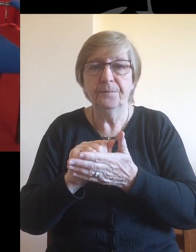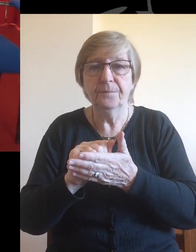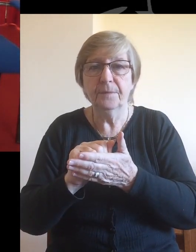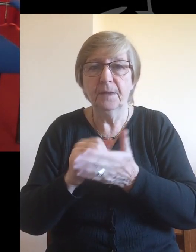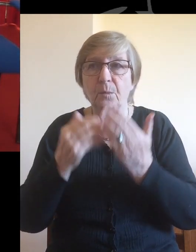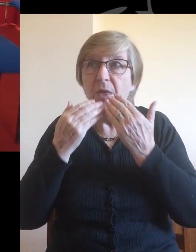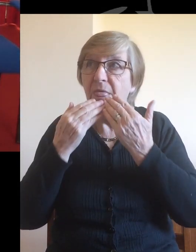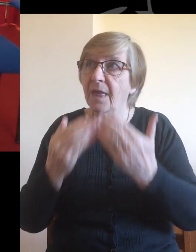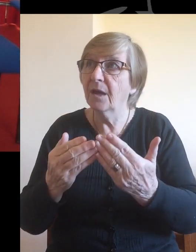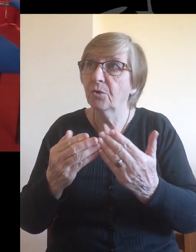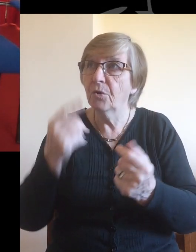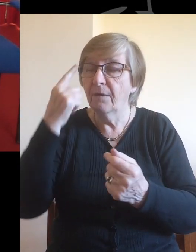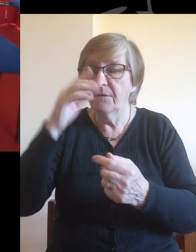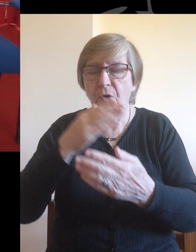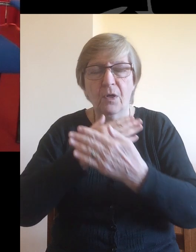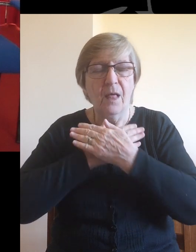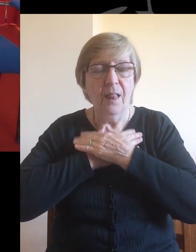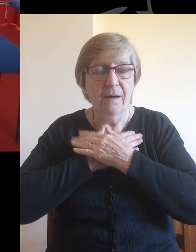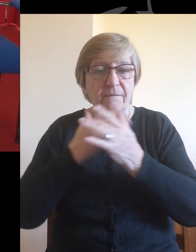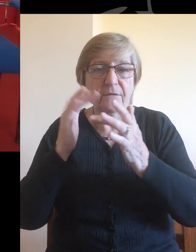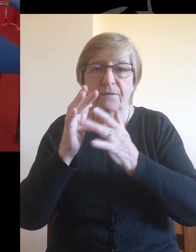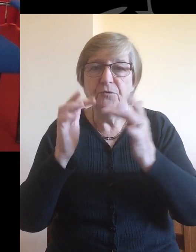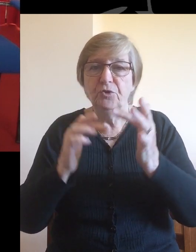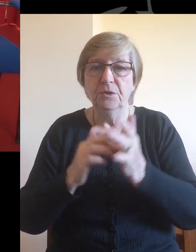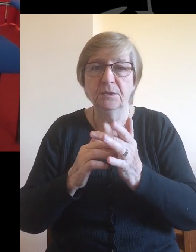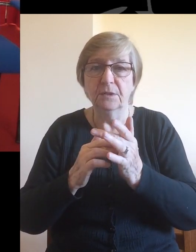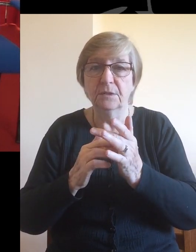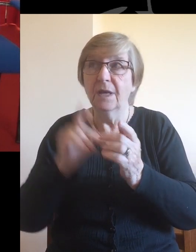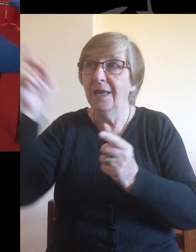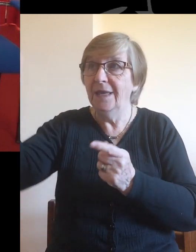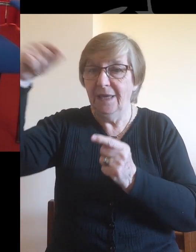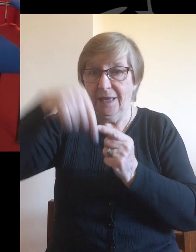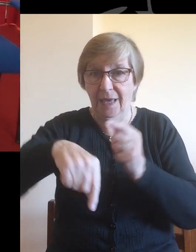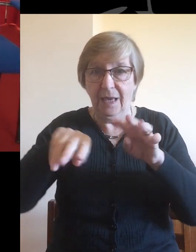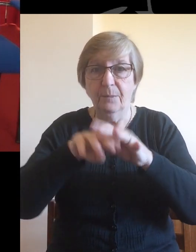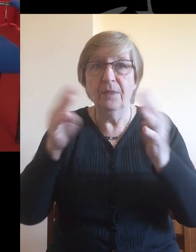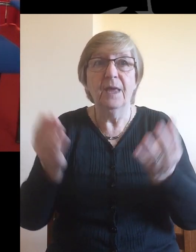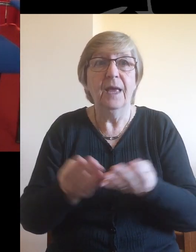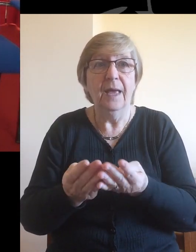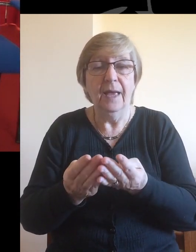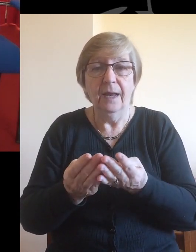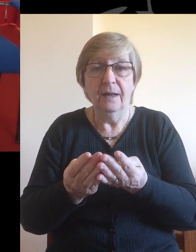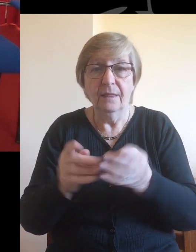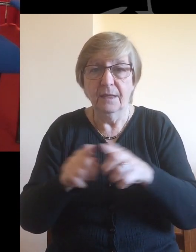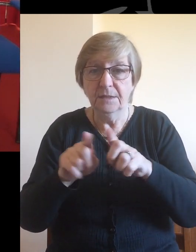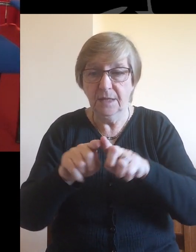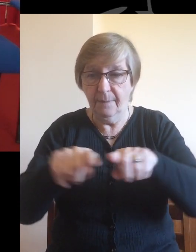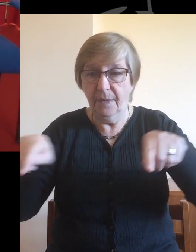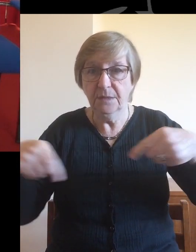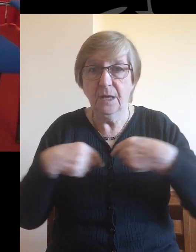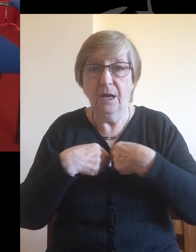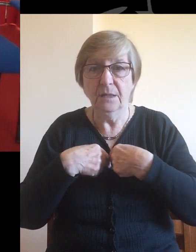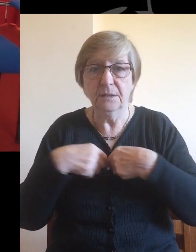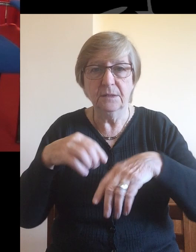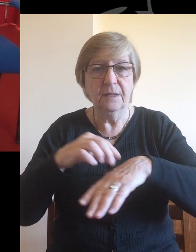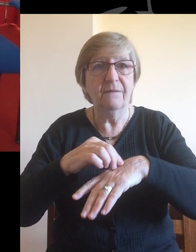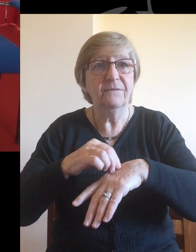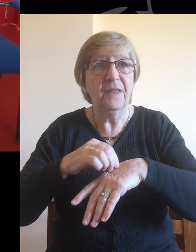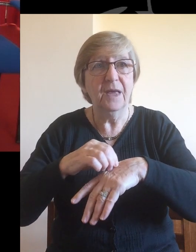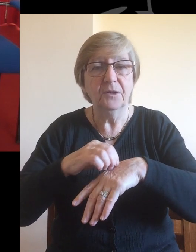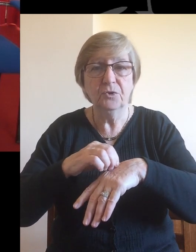We thank you for the love of Jesus, who came among us to stand where we stand, flesh of our